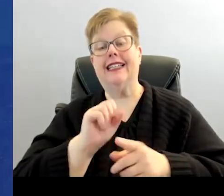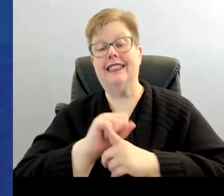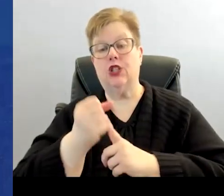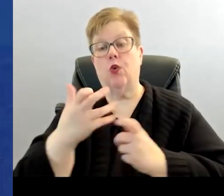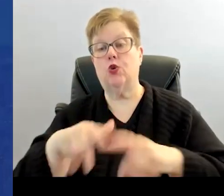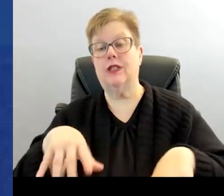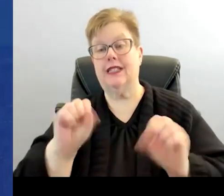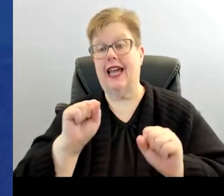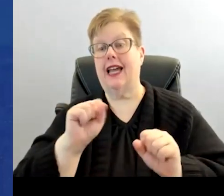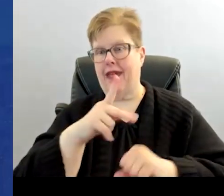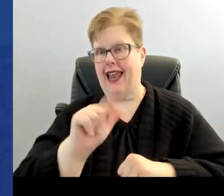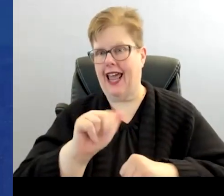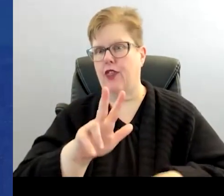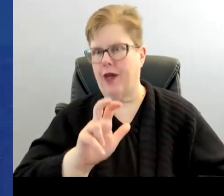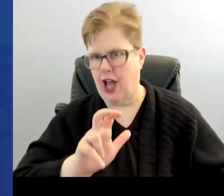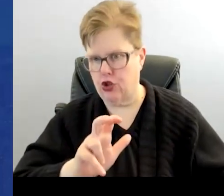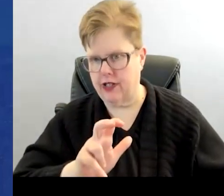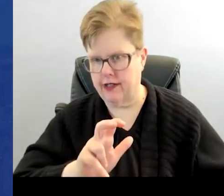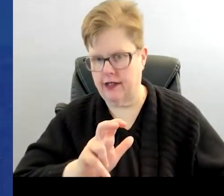take PLA 300.